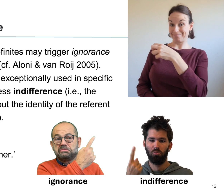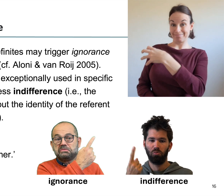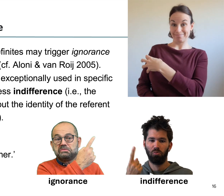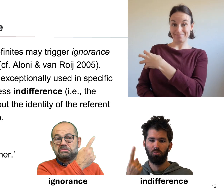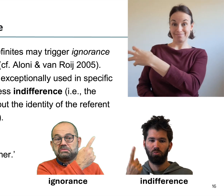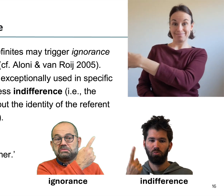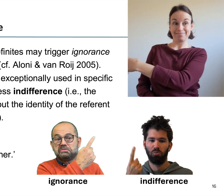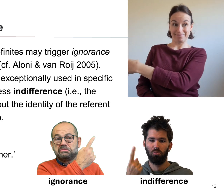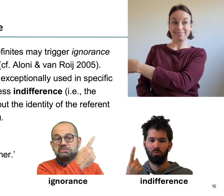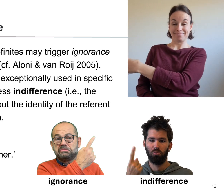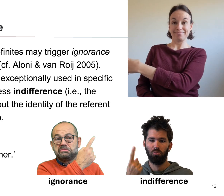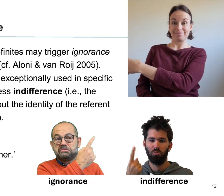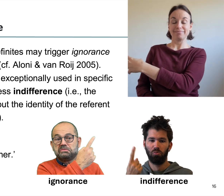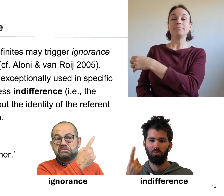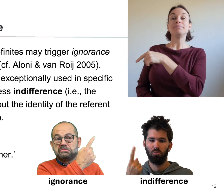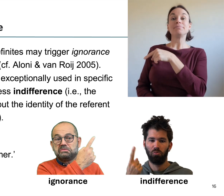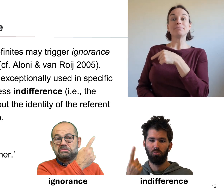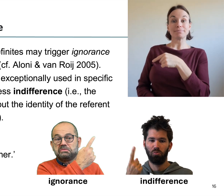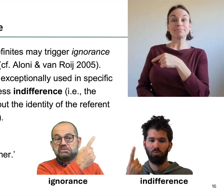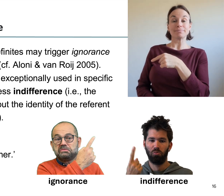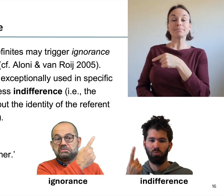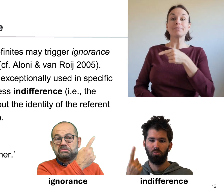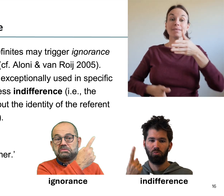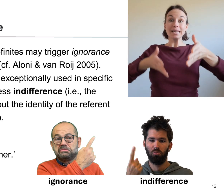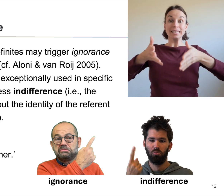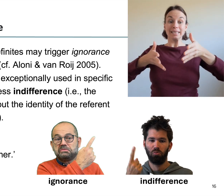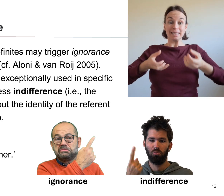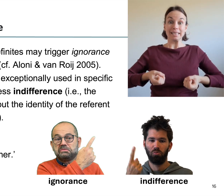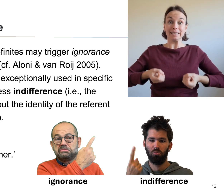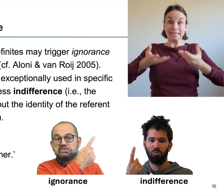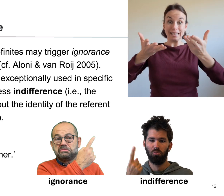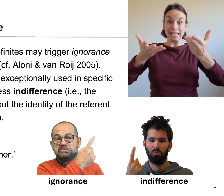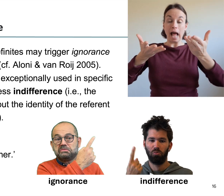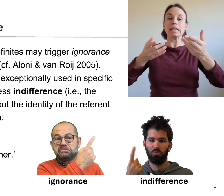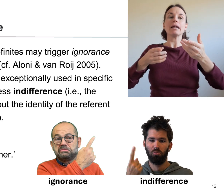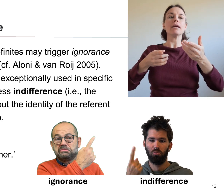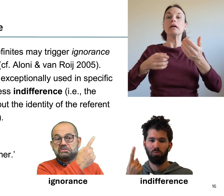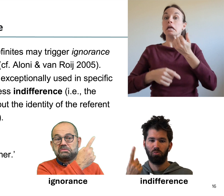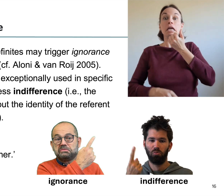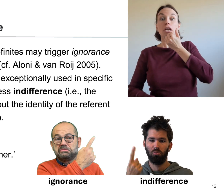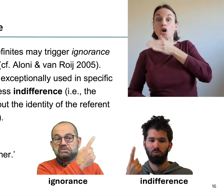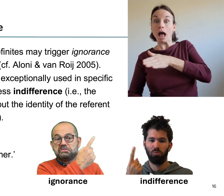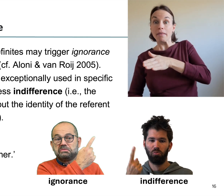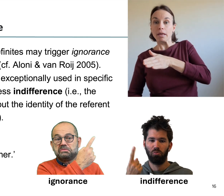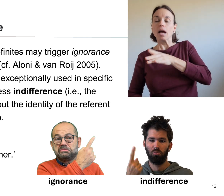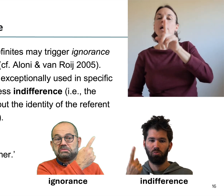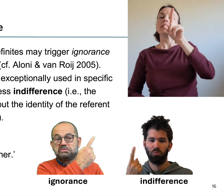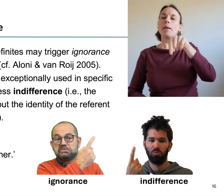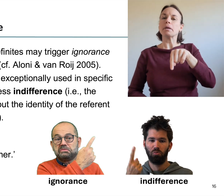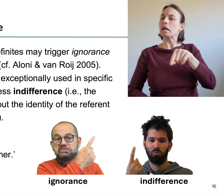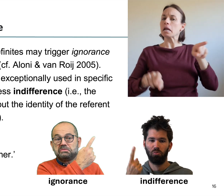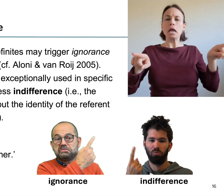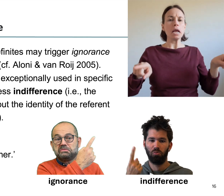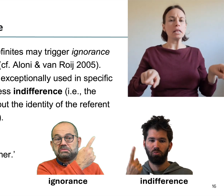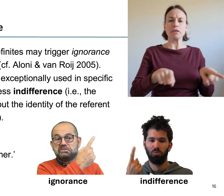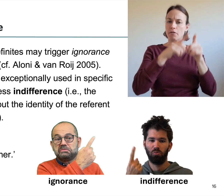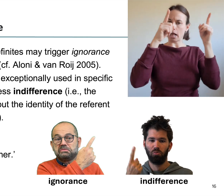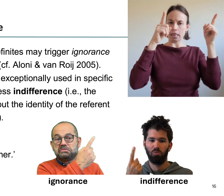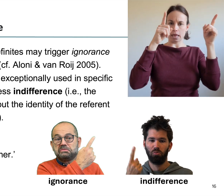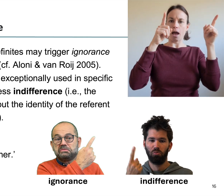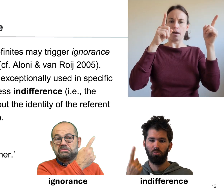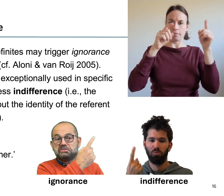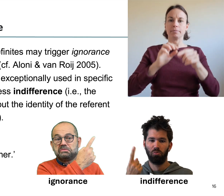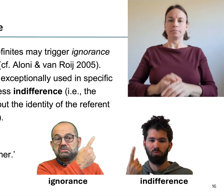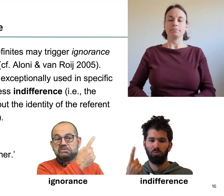same markers are used when the speaker is ignorant and indifferent with respect to the identity of the referent. So for